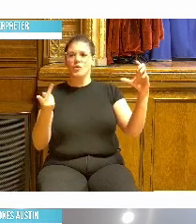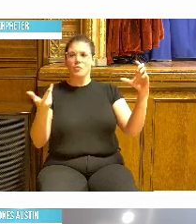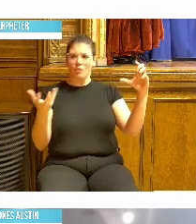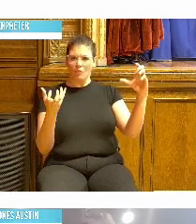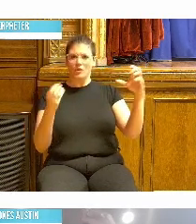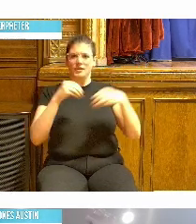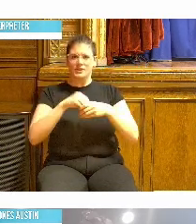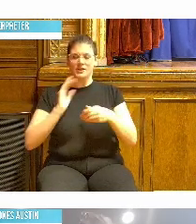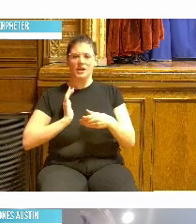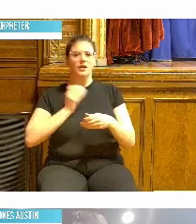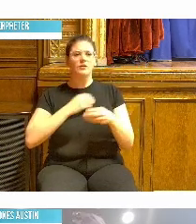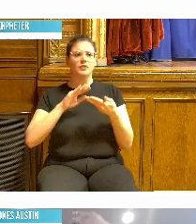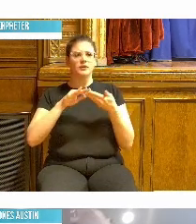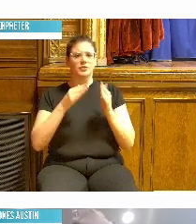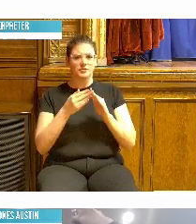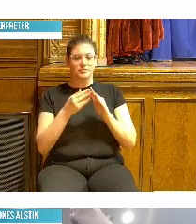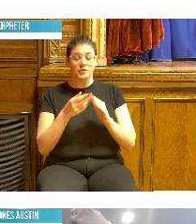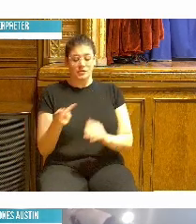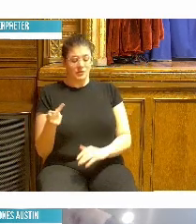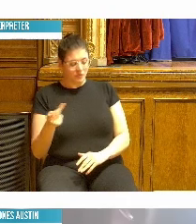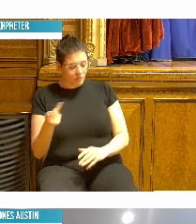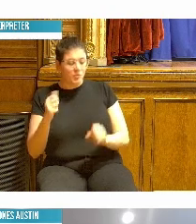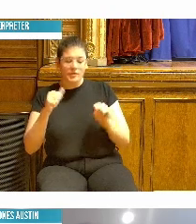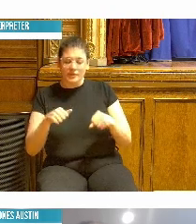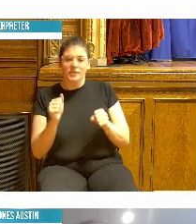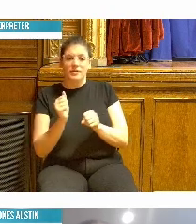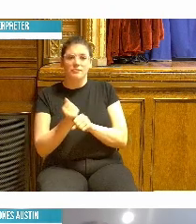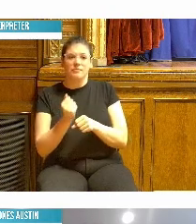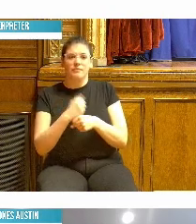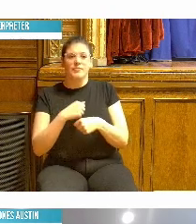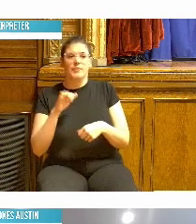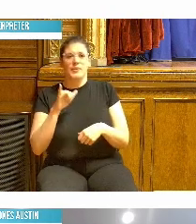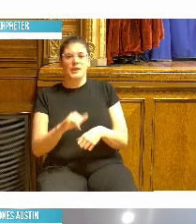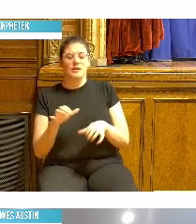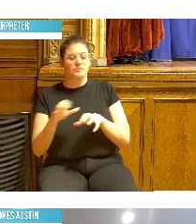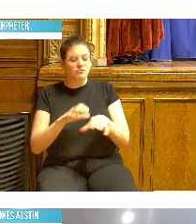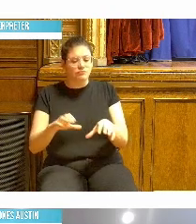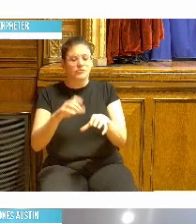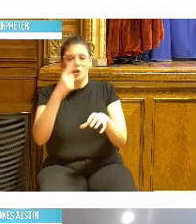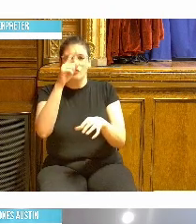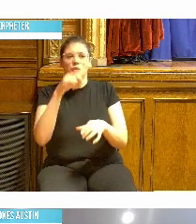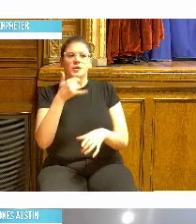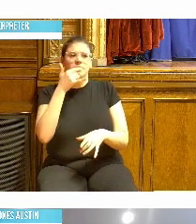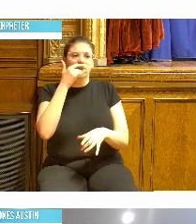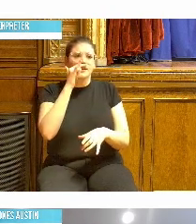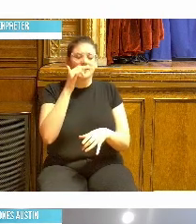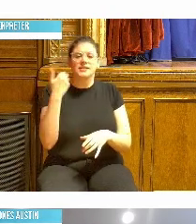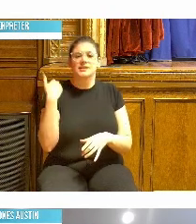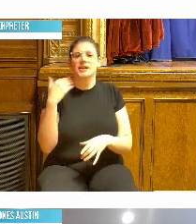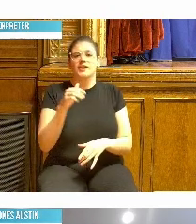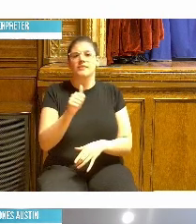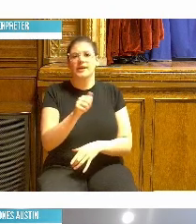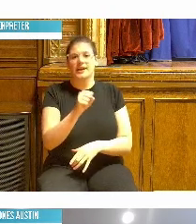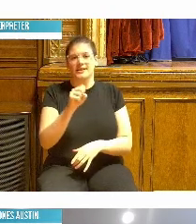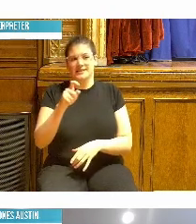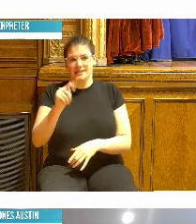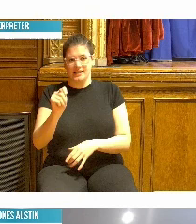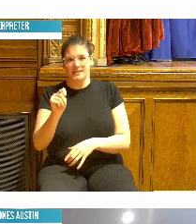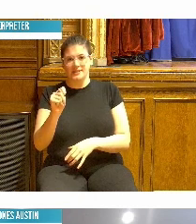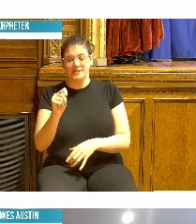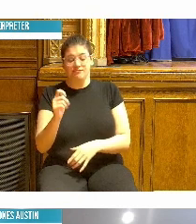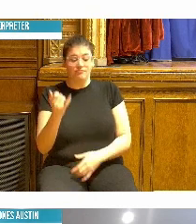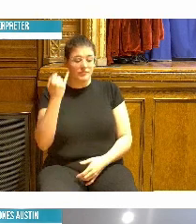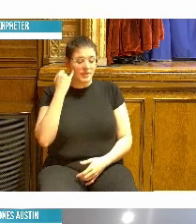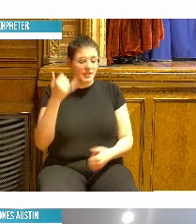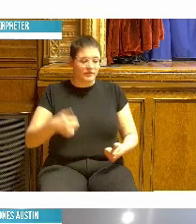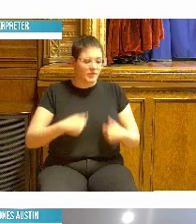assets so that kids can have a sense of community, even if you're living in some of the poorest neighborhoods. As